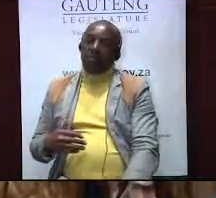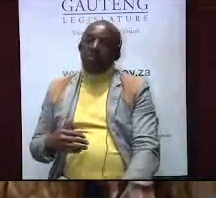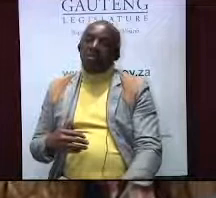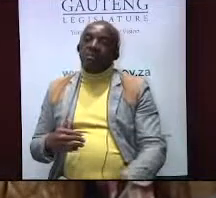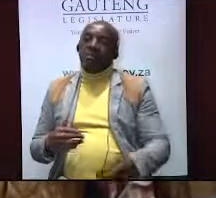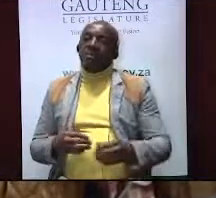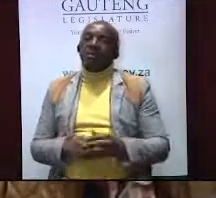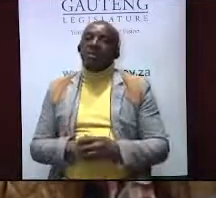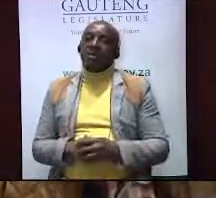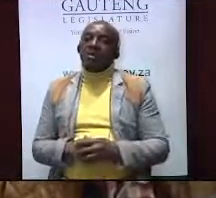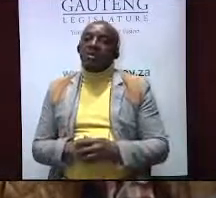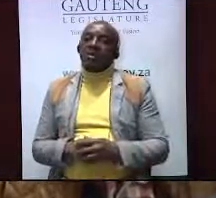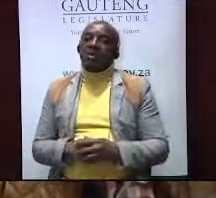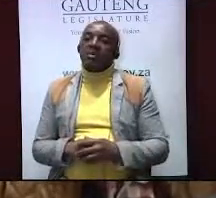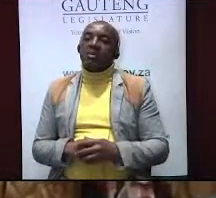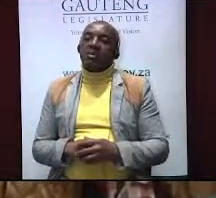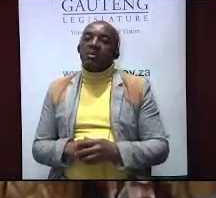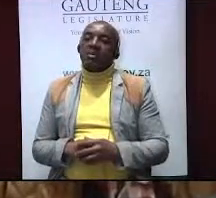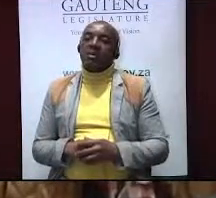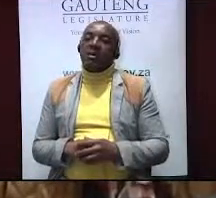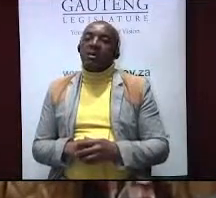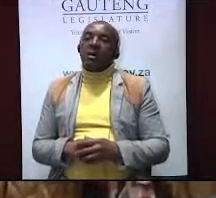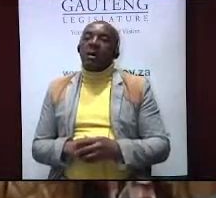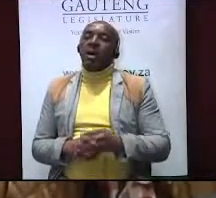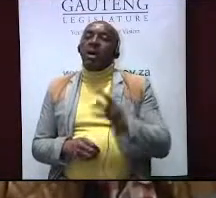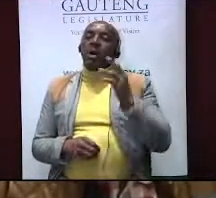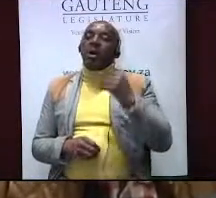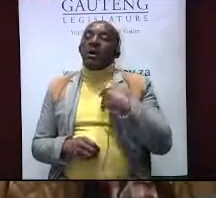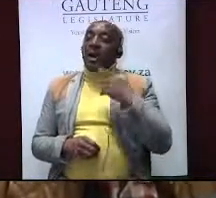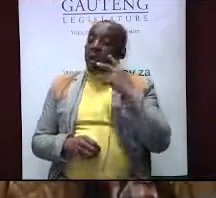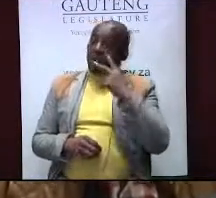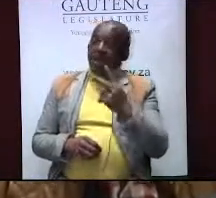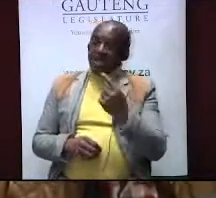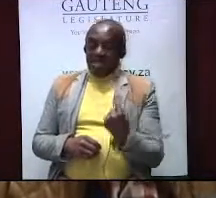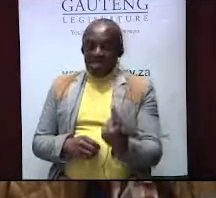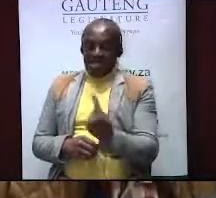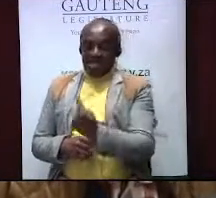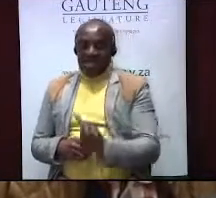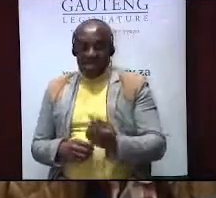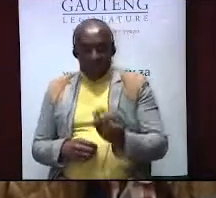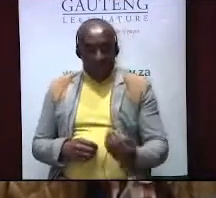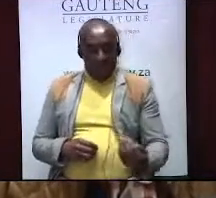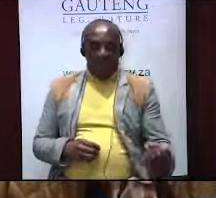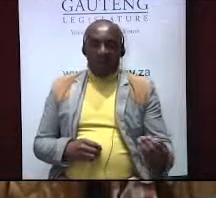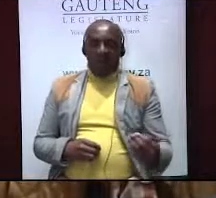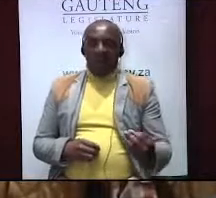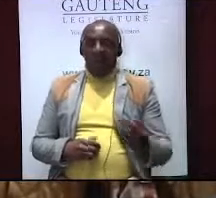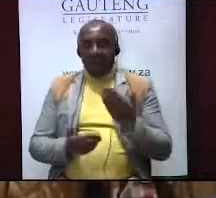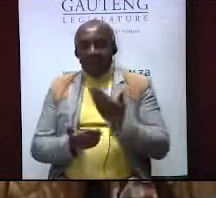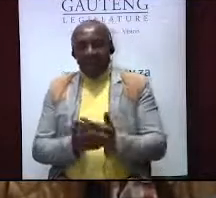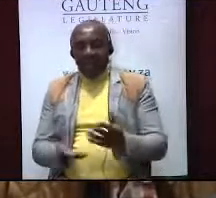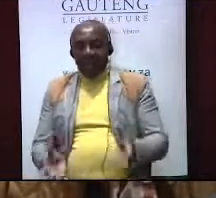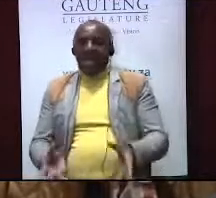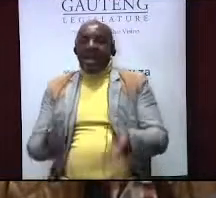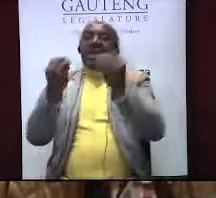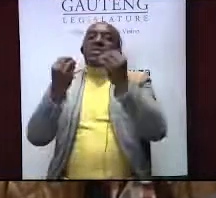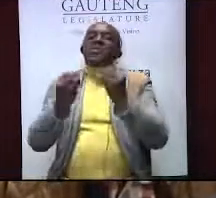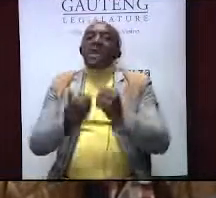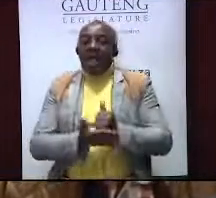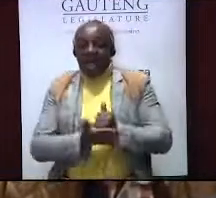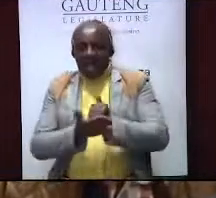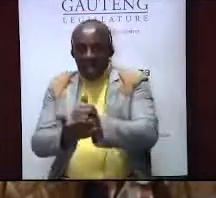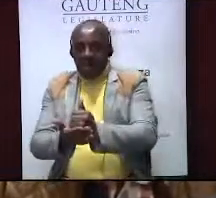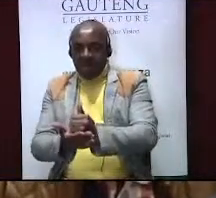Madam Chair ke gore re bone each and every child a bona thuso according to the area of